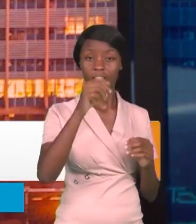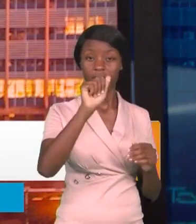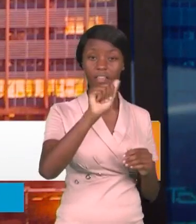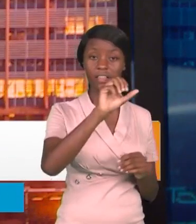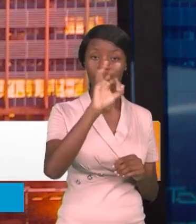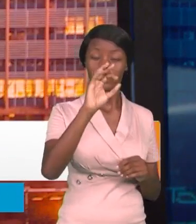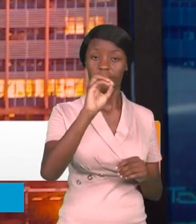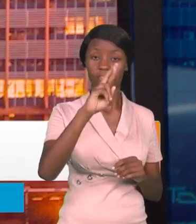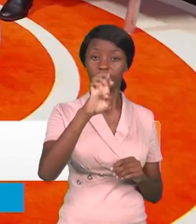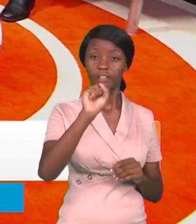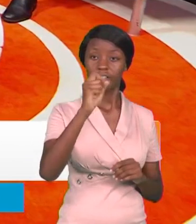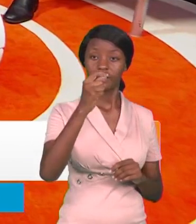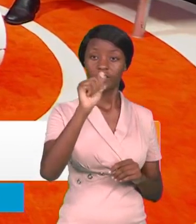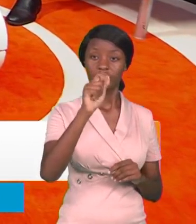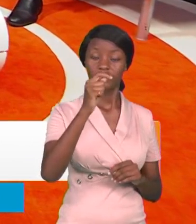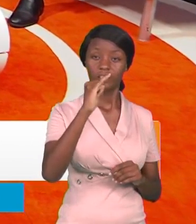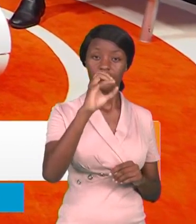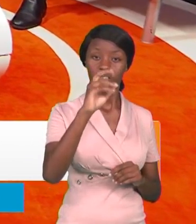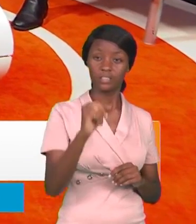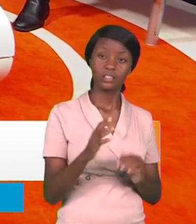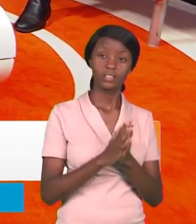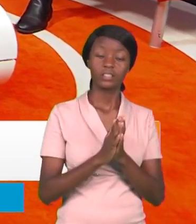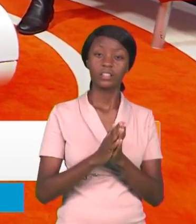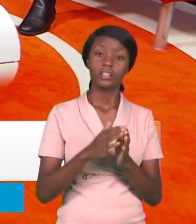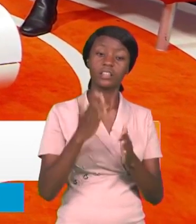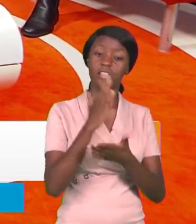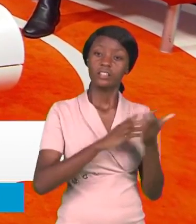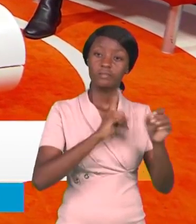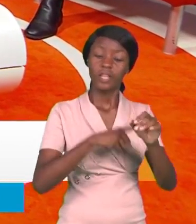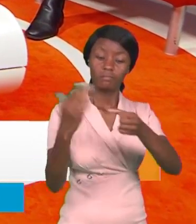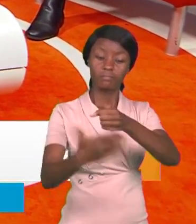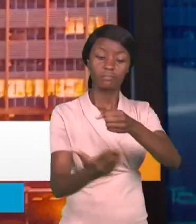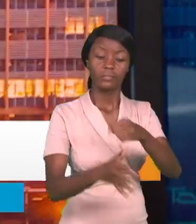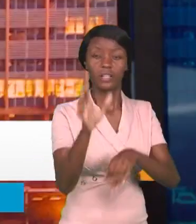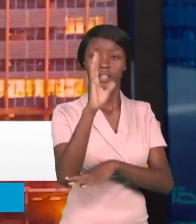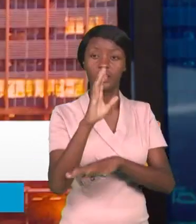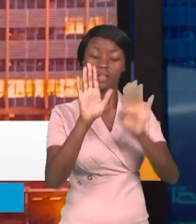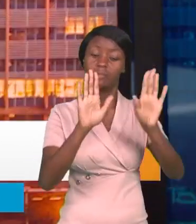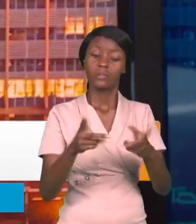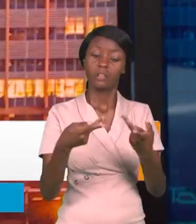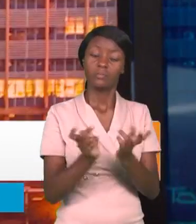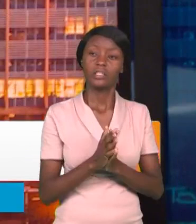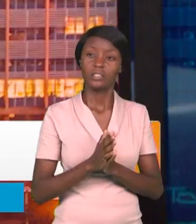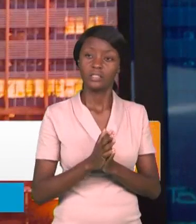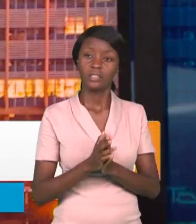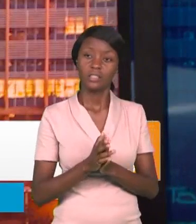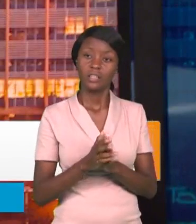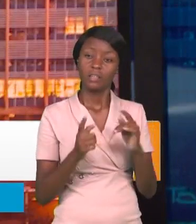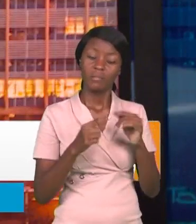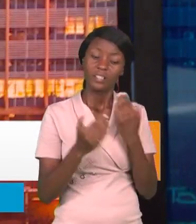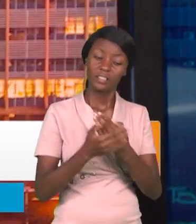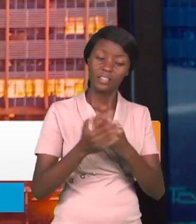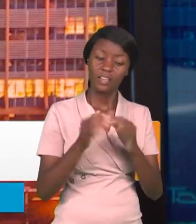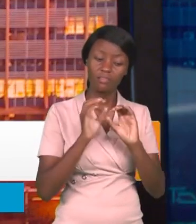having cutting down trees mercilessly in very important places like water towers, and not being very careful.